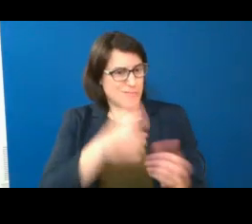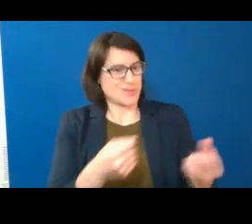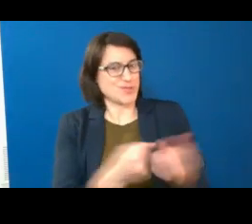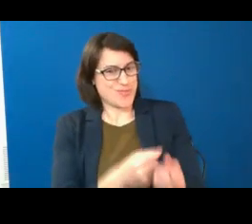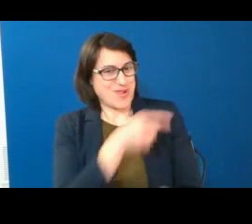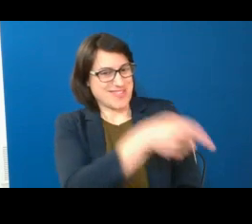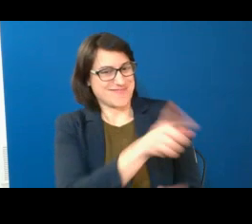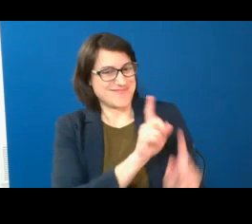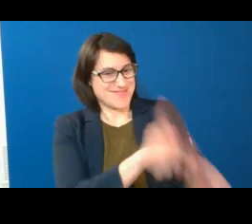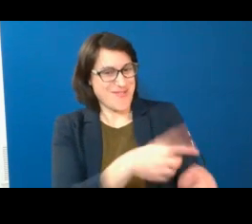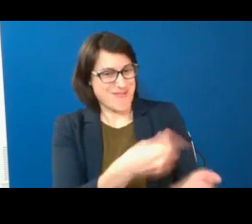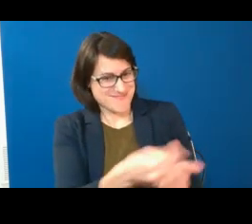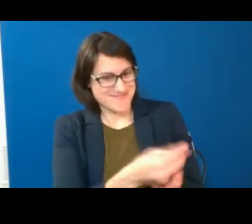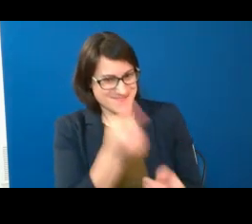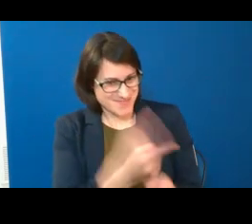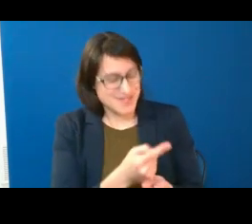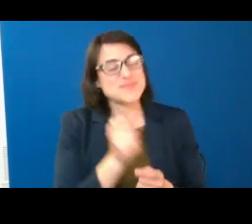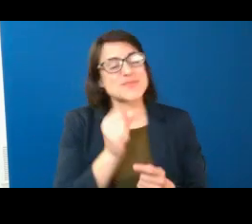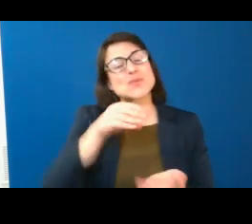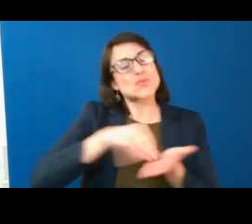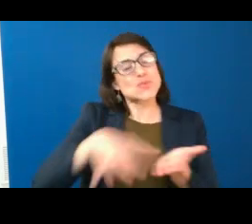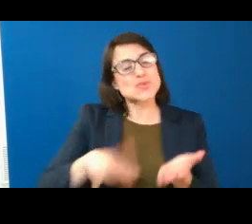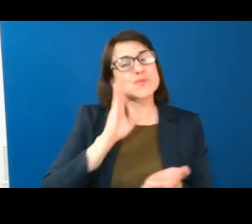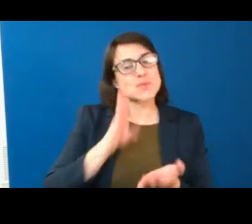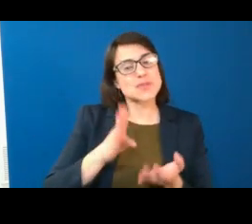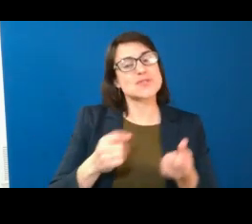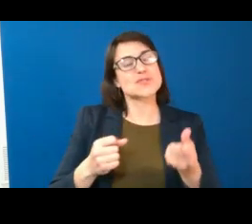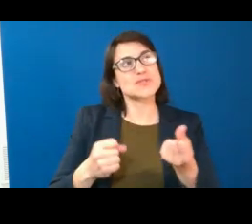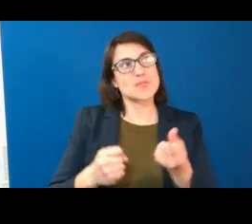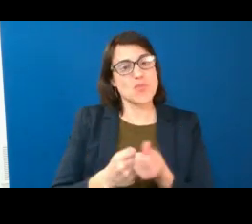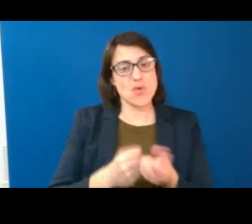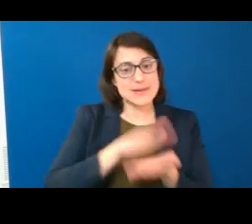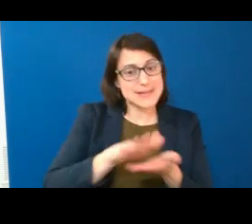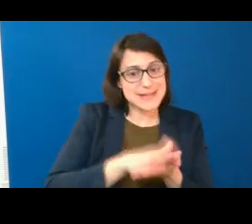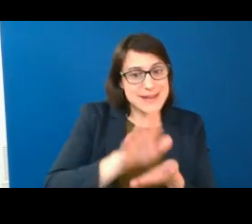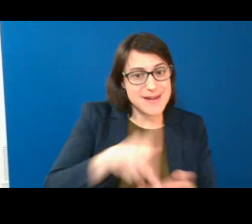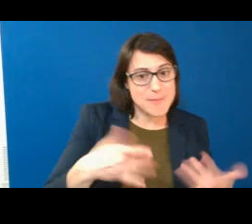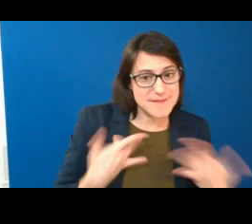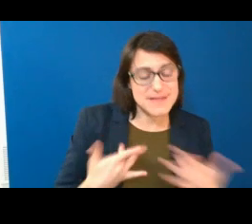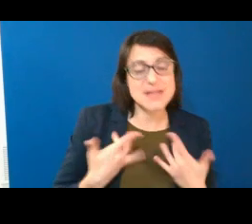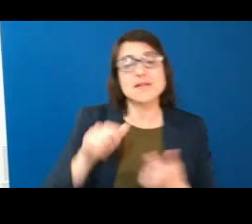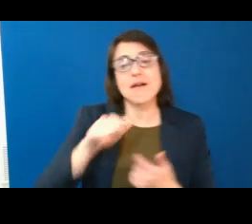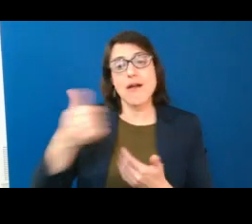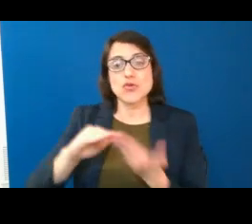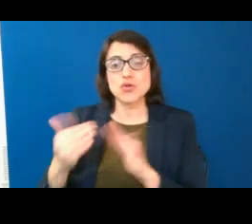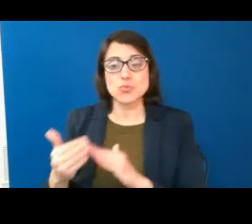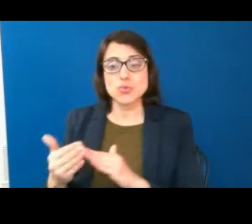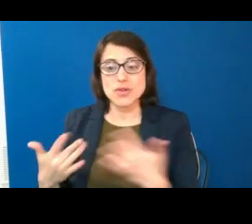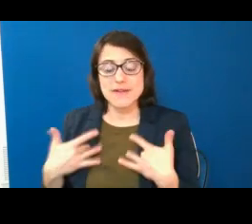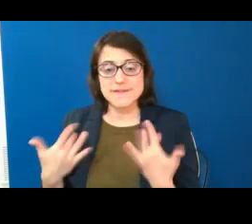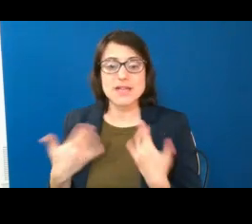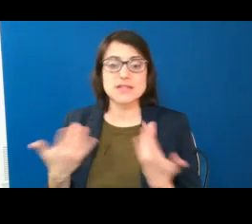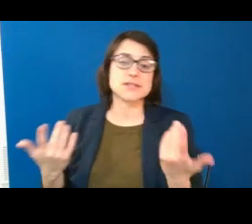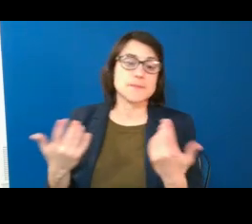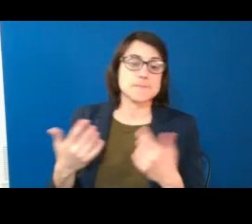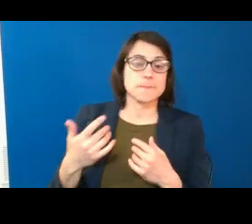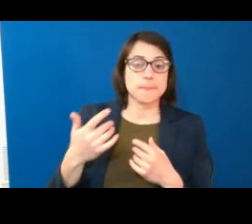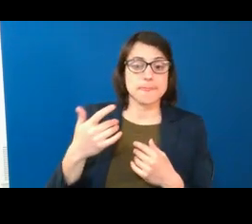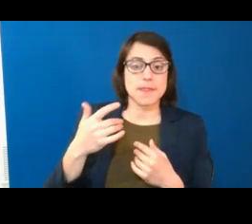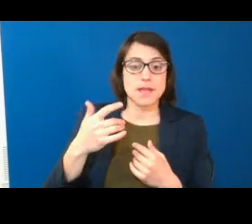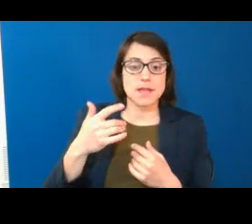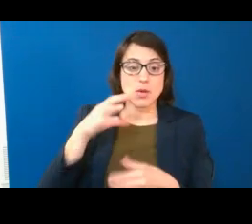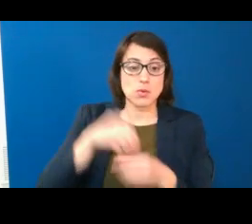host cleanups, other community events, including art activations, sustainable markets, really just to gather